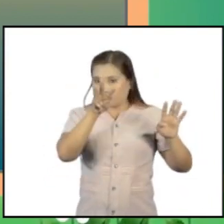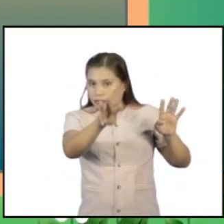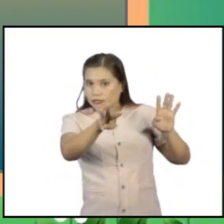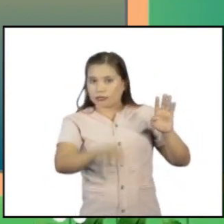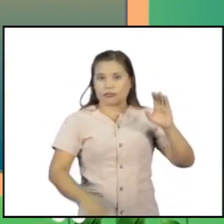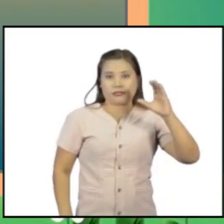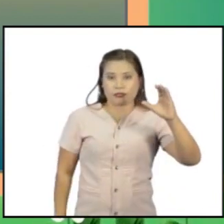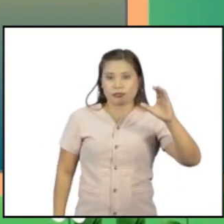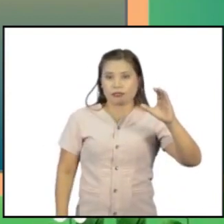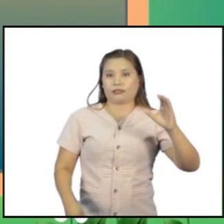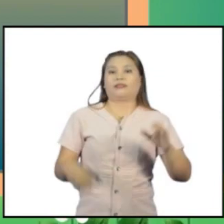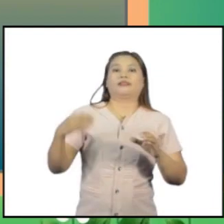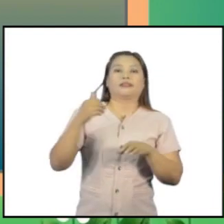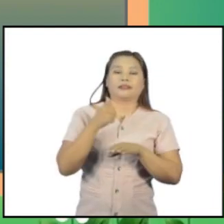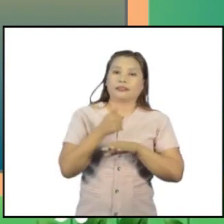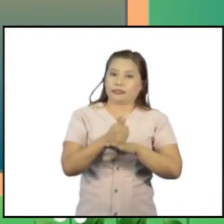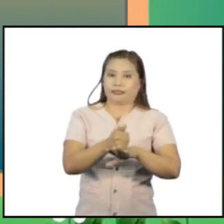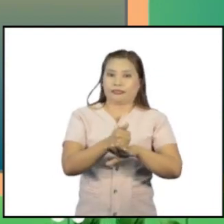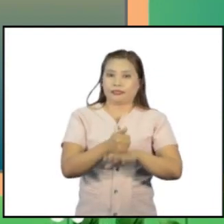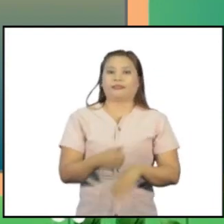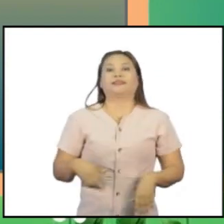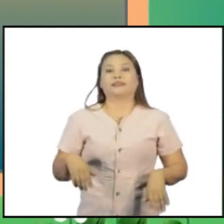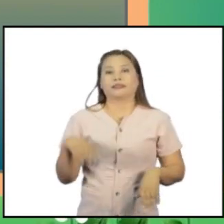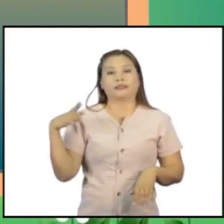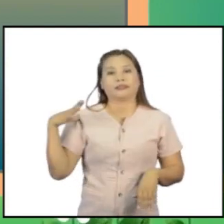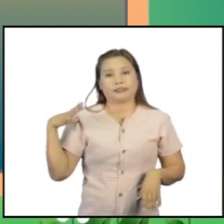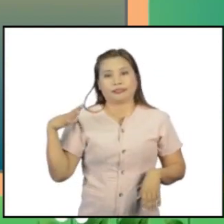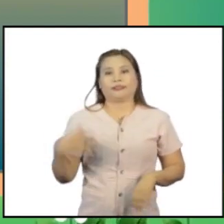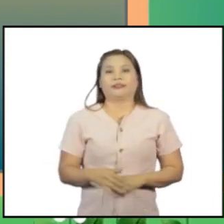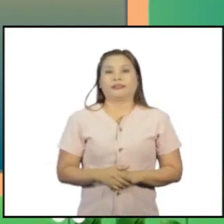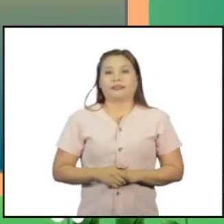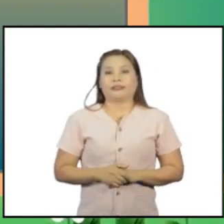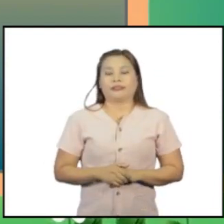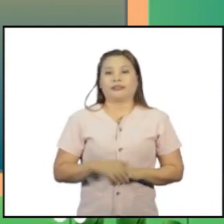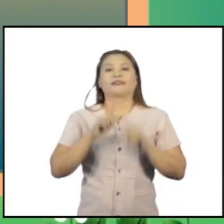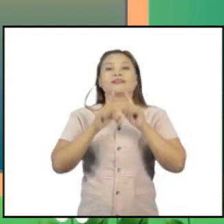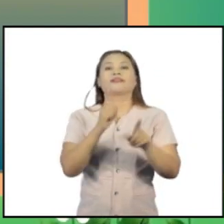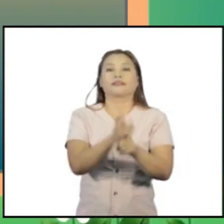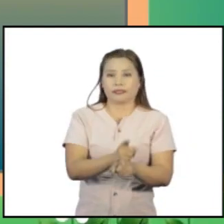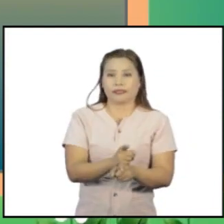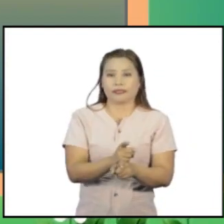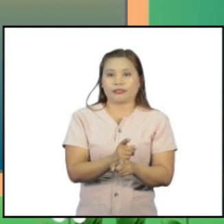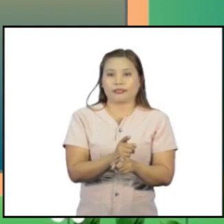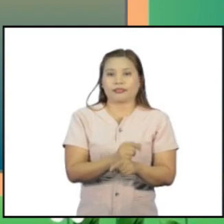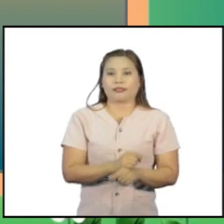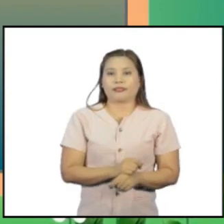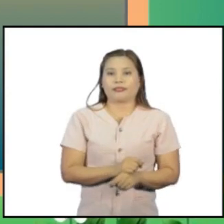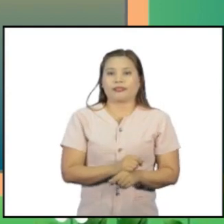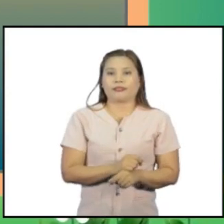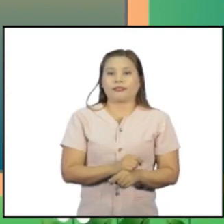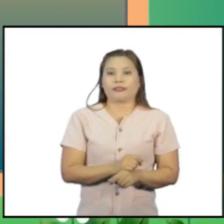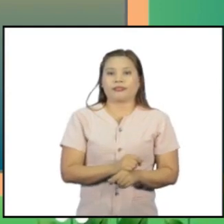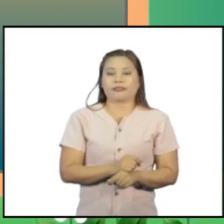Watched. C. And D. Waited. The correct answer